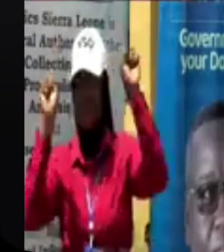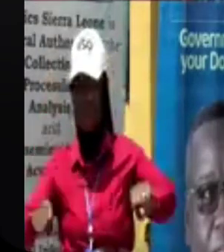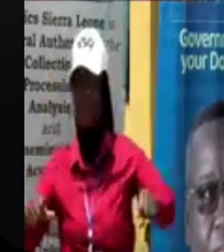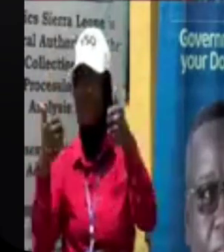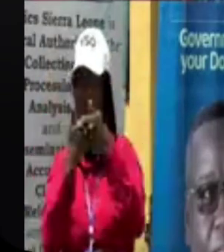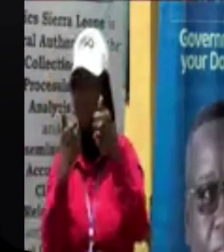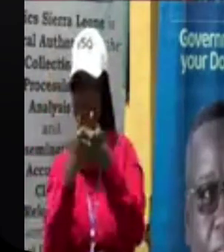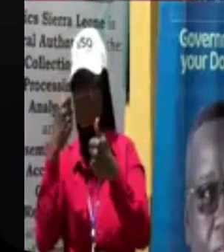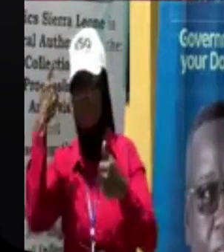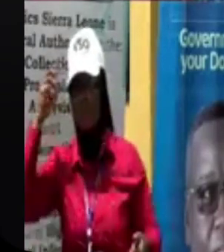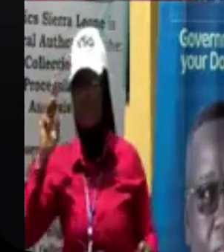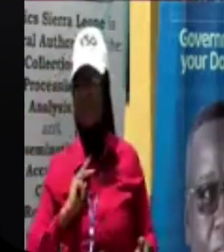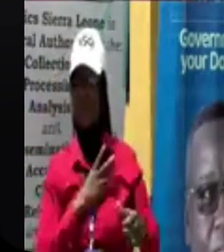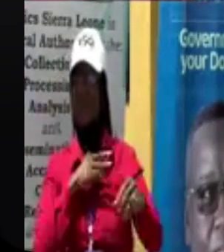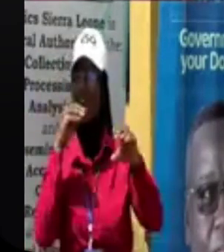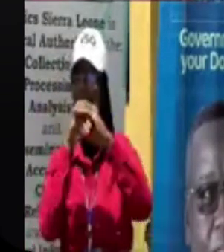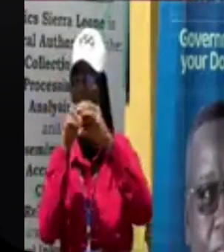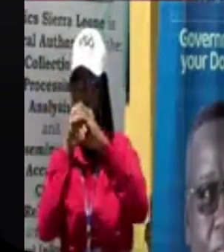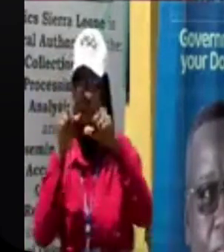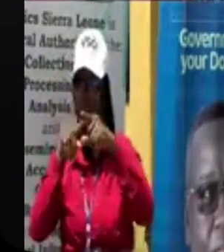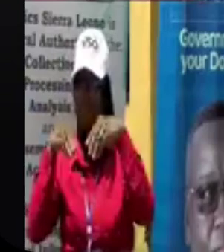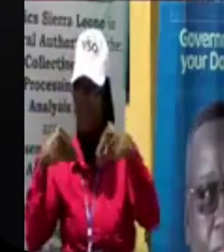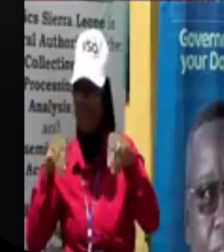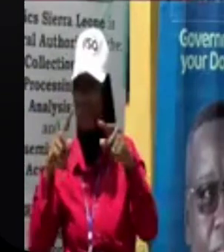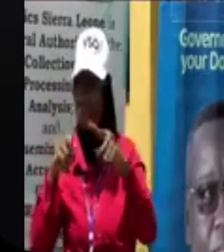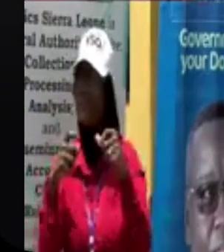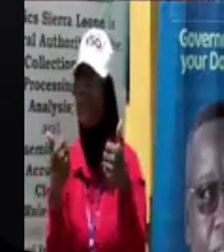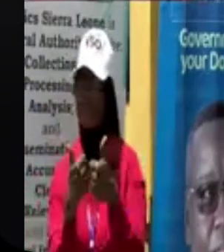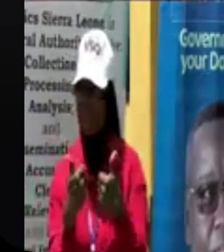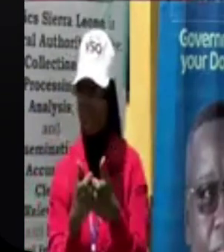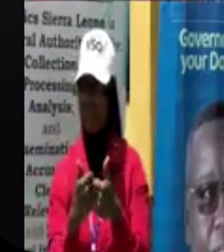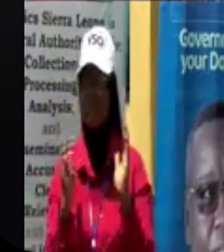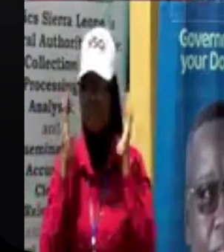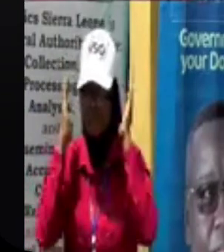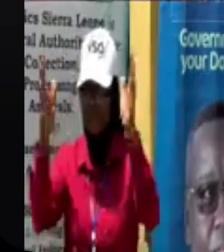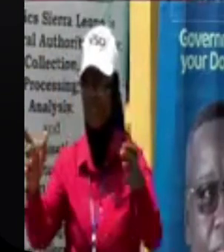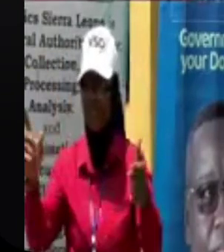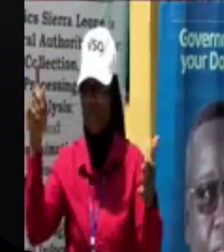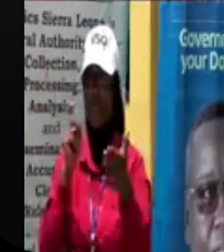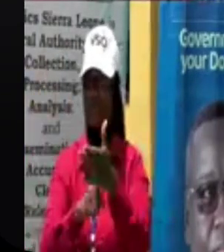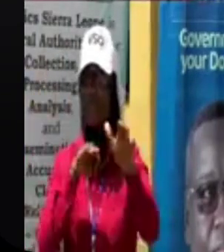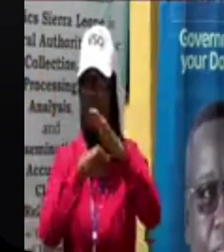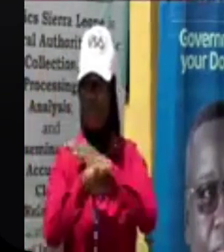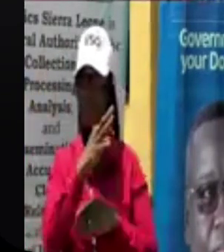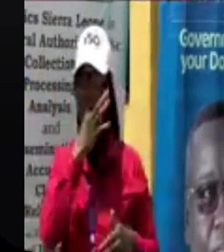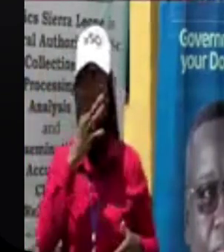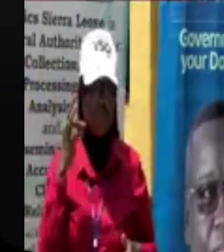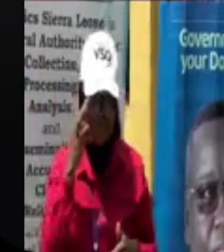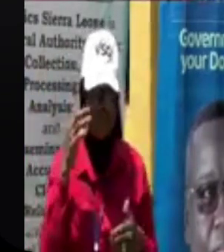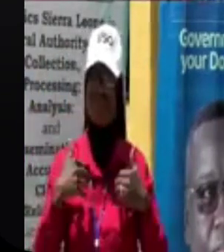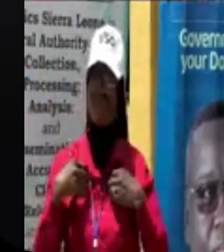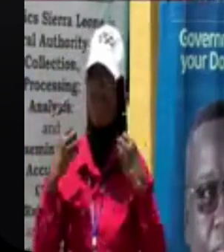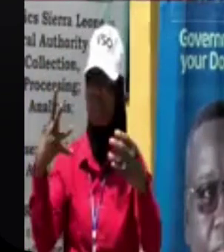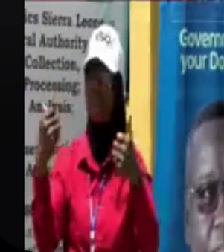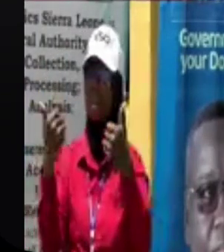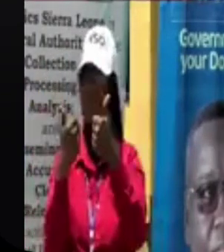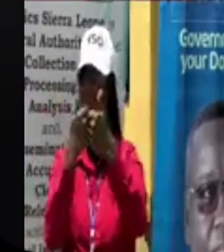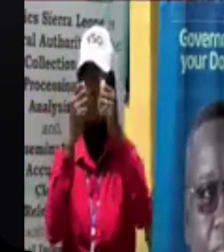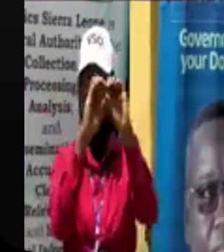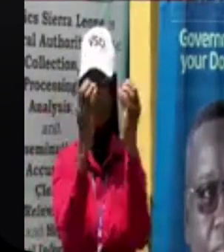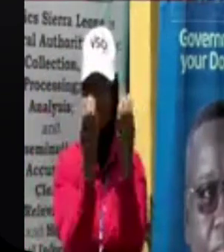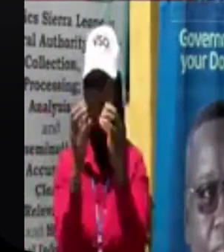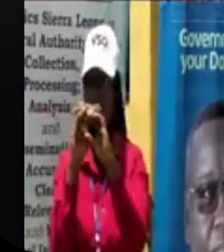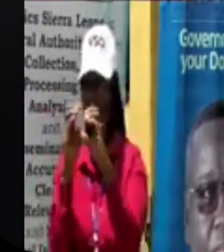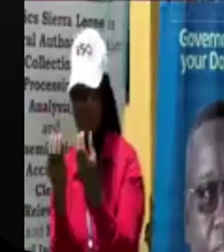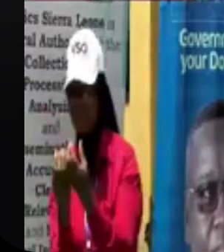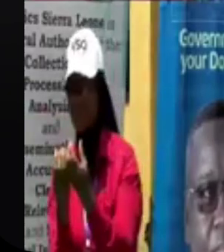for we. And access to market, it can also challenge because, like I say, focus 1000, we also don't go into farming. We get other challenges when we go to the communities where we